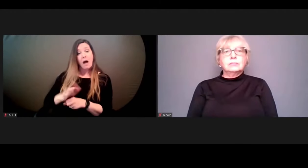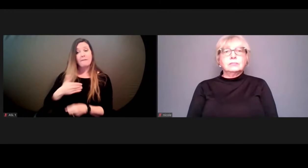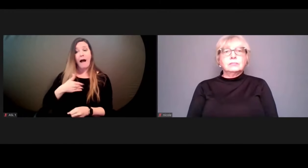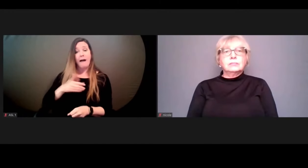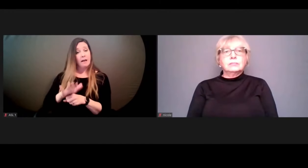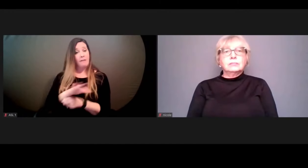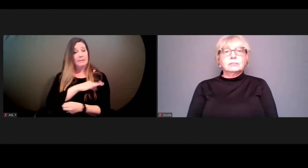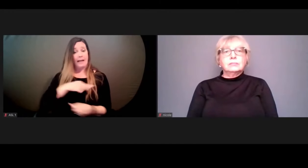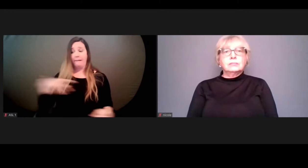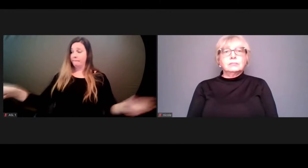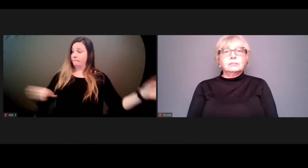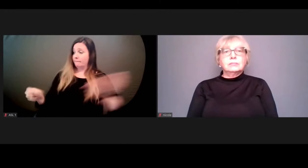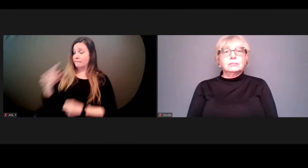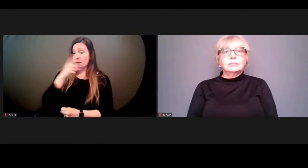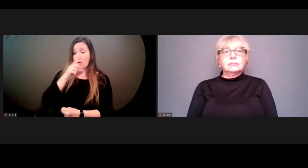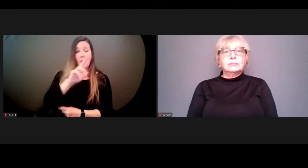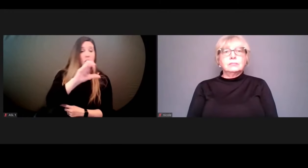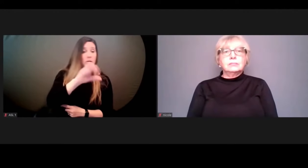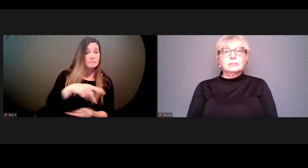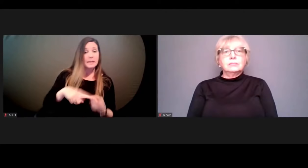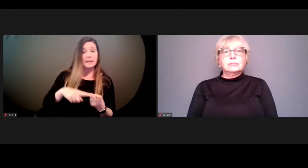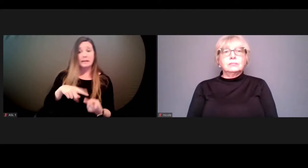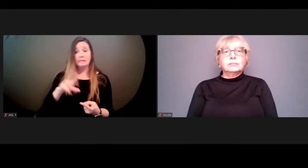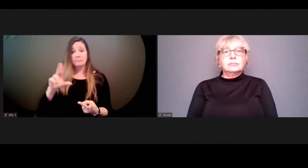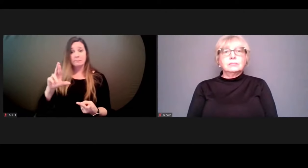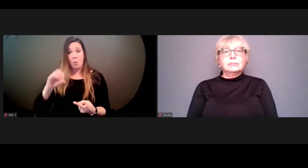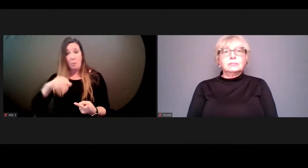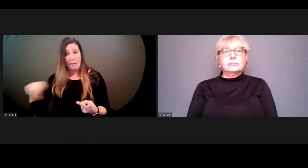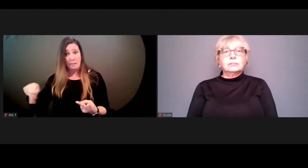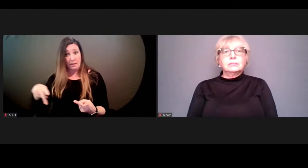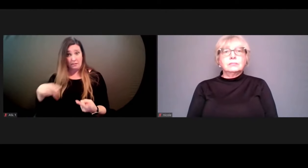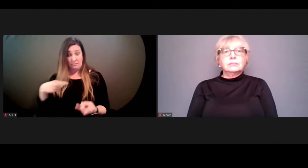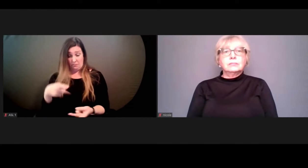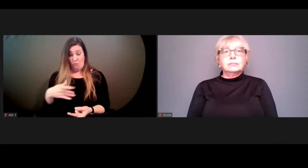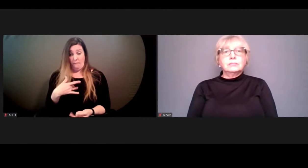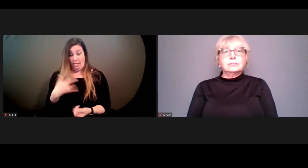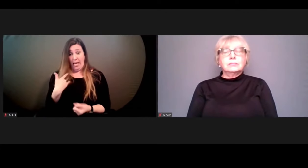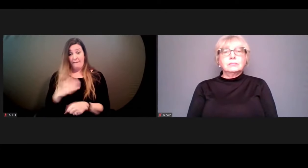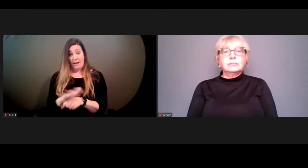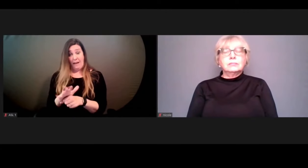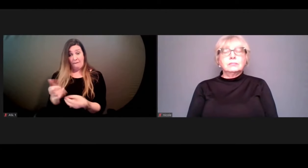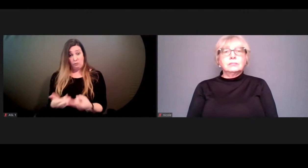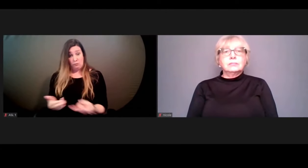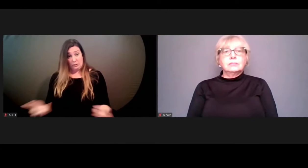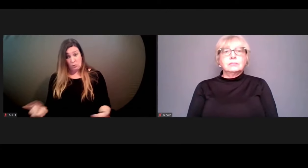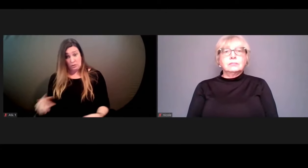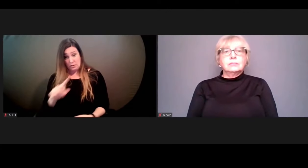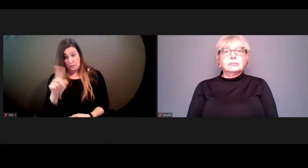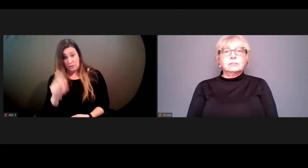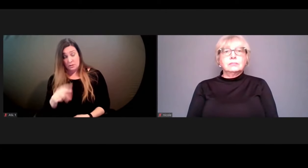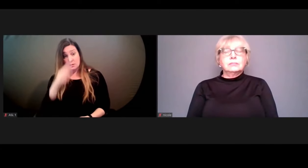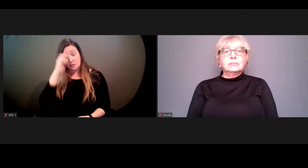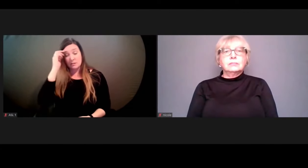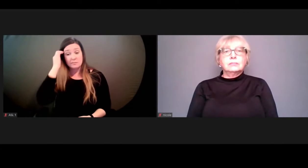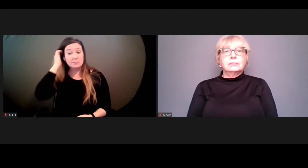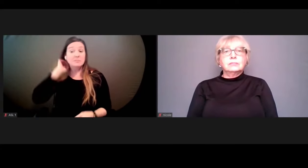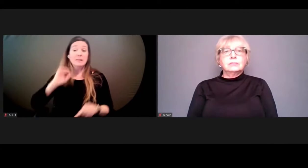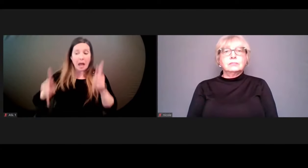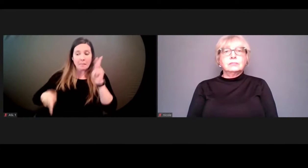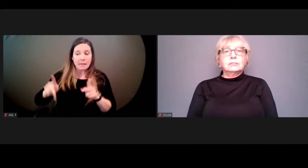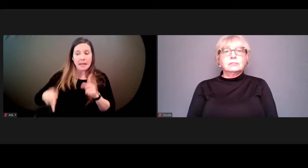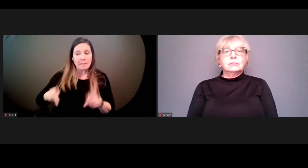OPP? Do you have enough resources, Chief, and OPS? Those are questions that I continue to get from residents and want